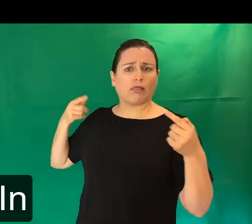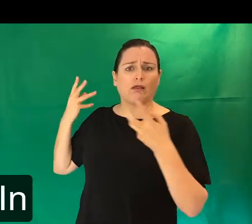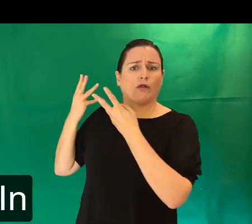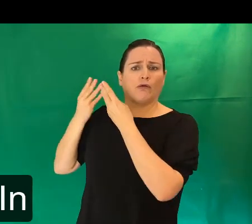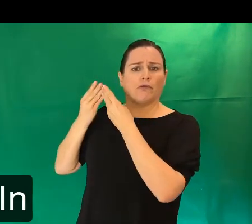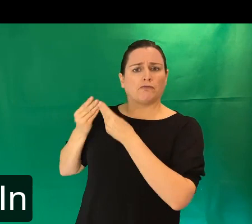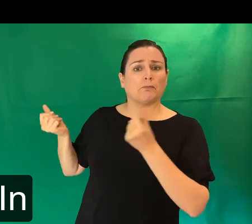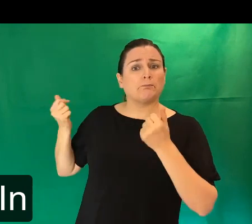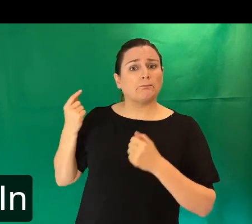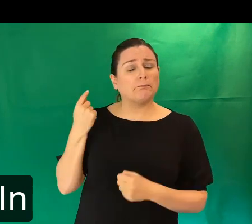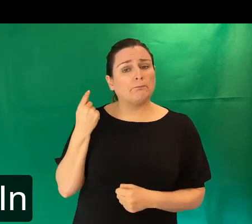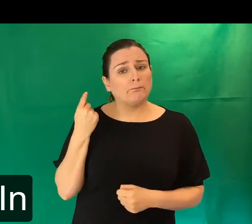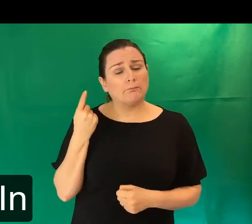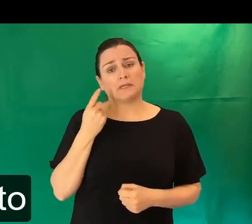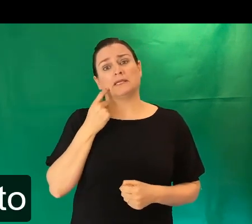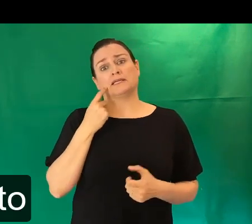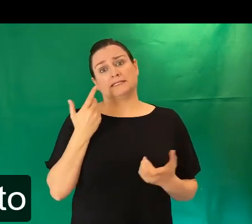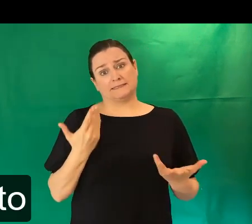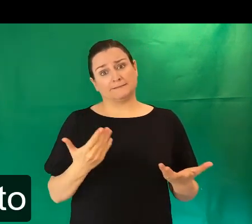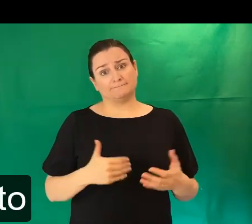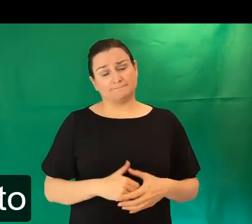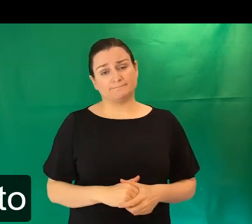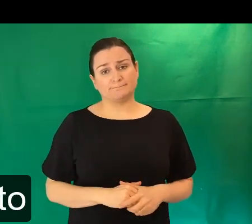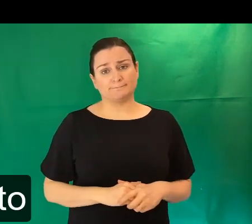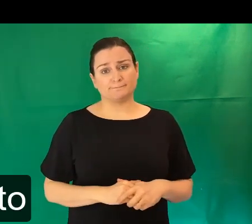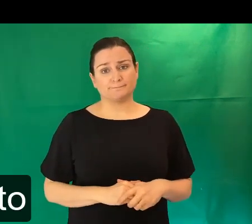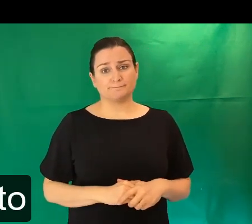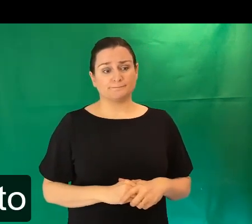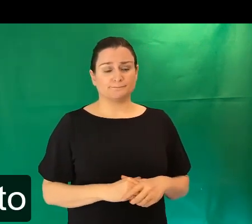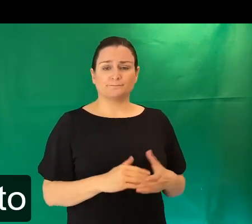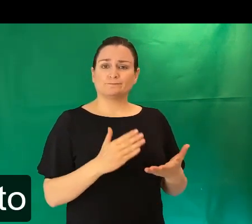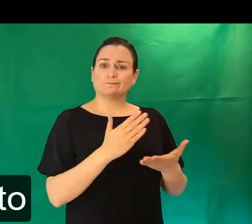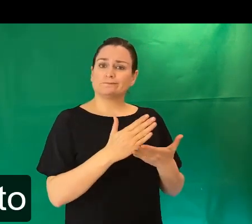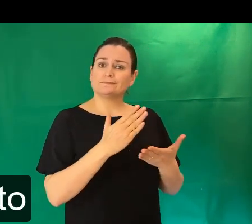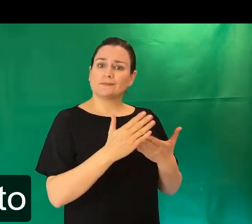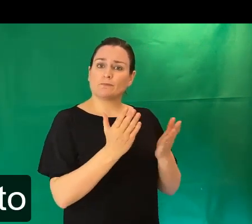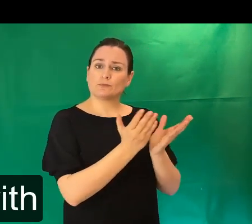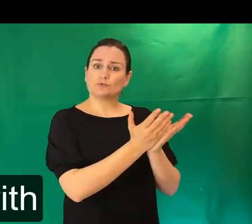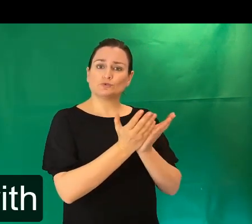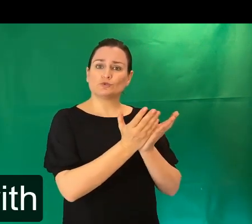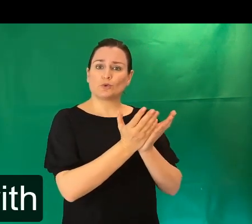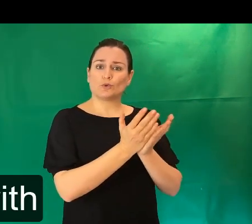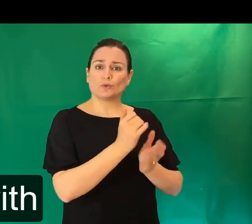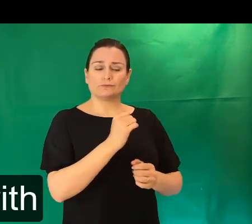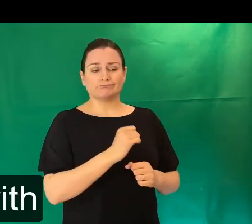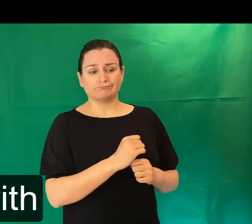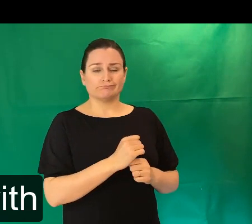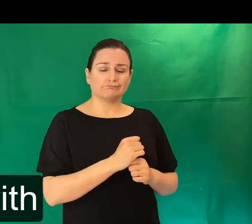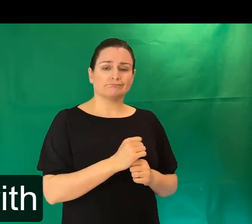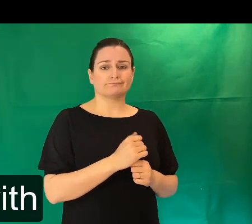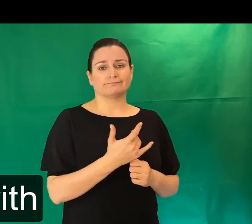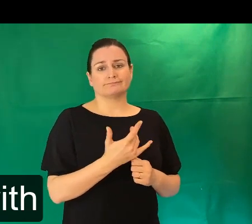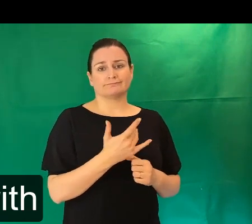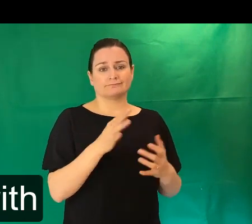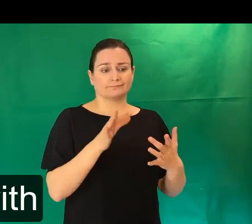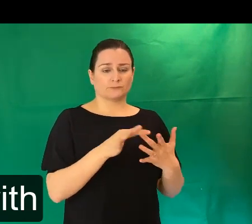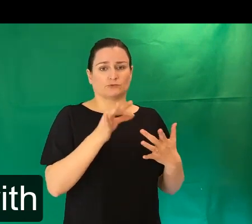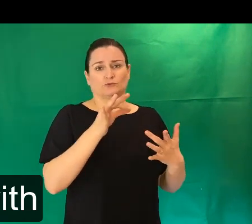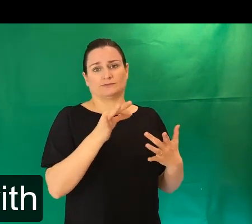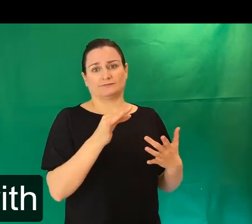sign languages, or in the educational context, the decision to use, as has happened, for